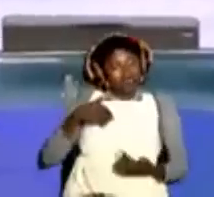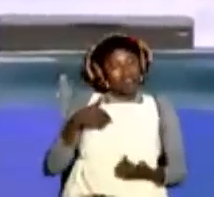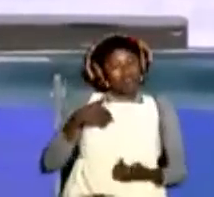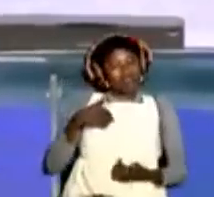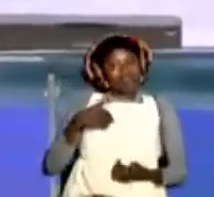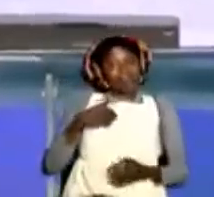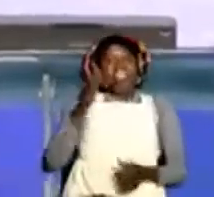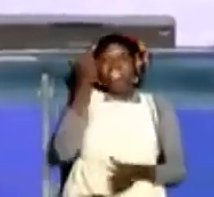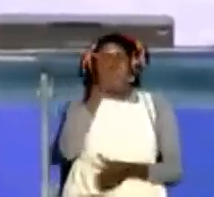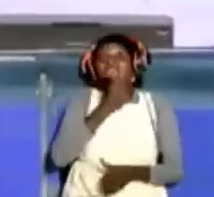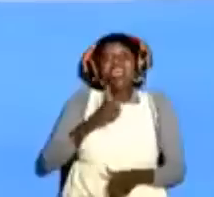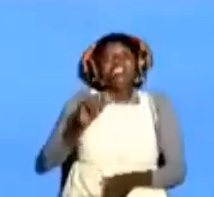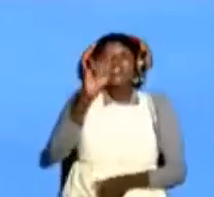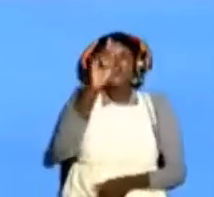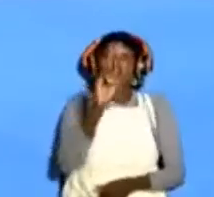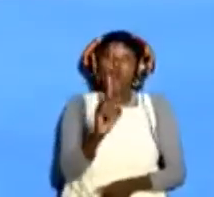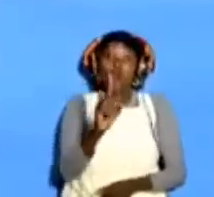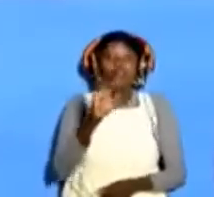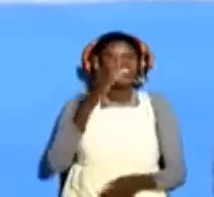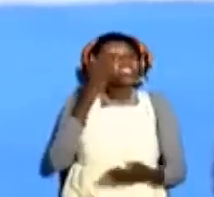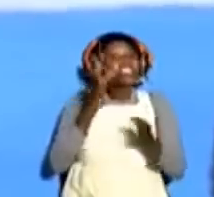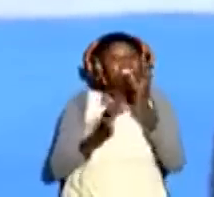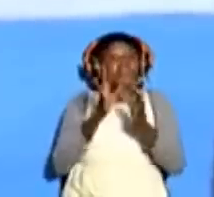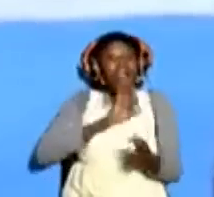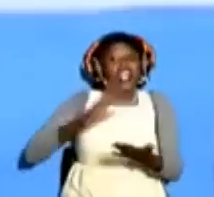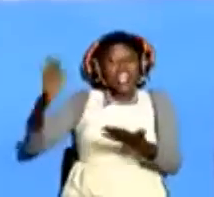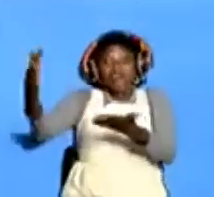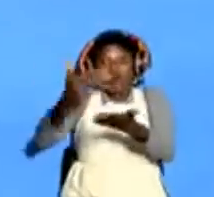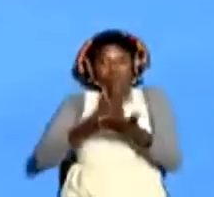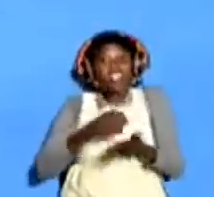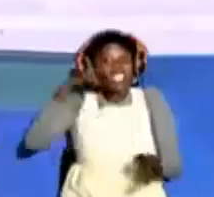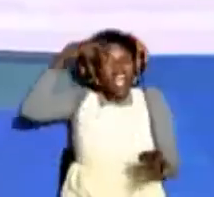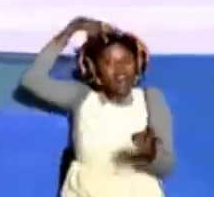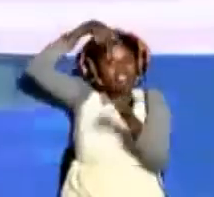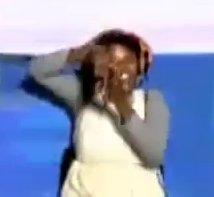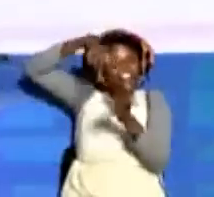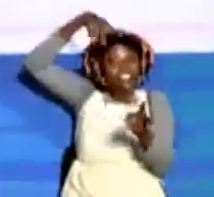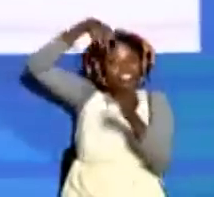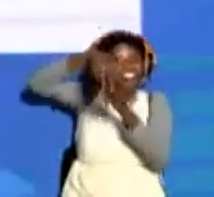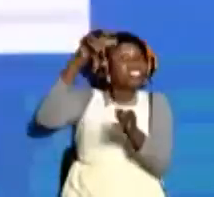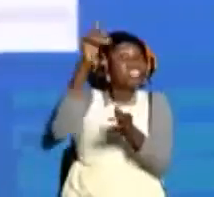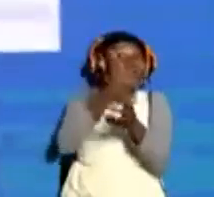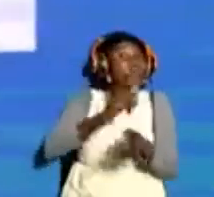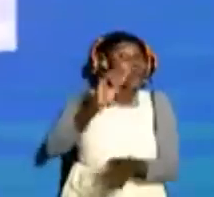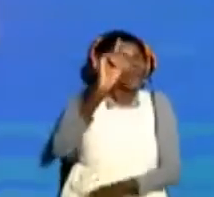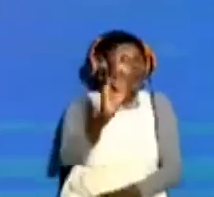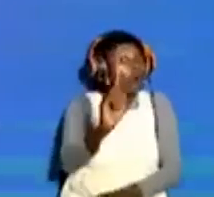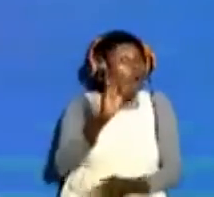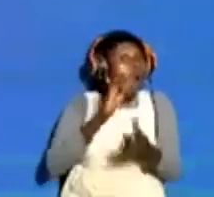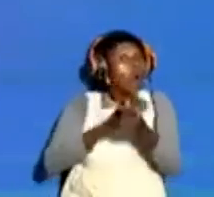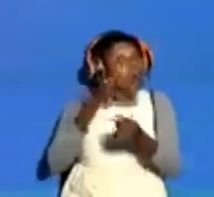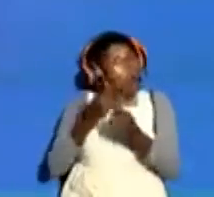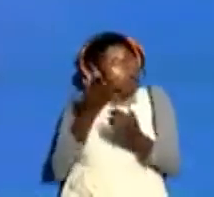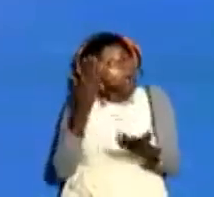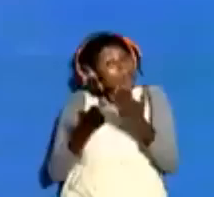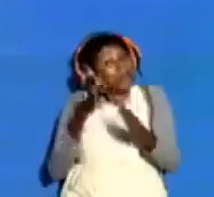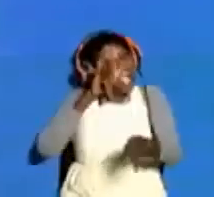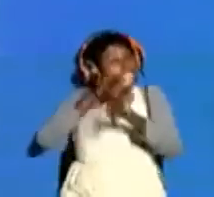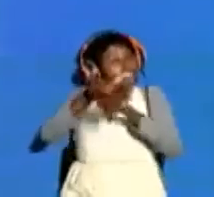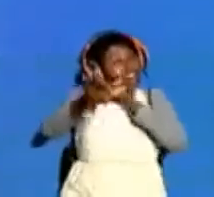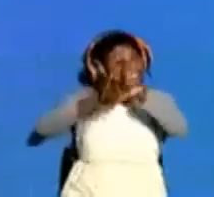Anybody is a goat or sheep that I have taken, either by koni-koni